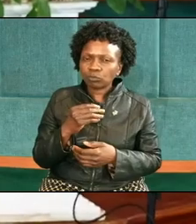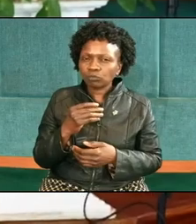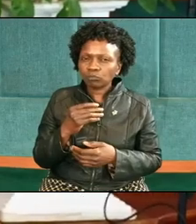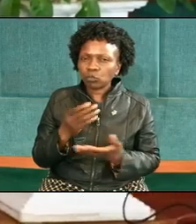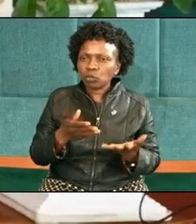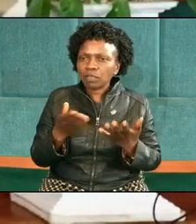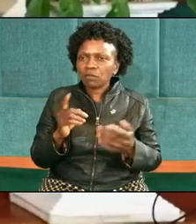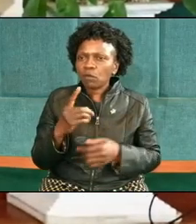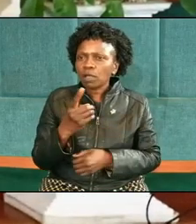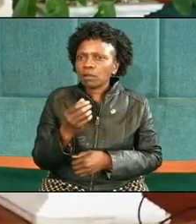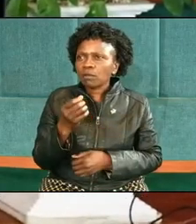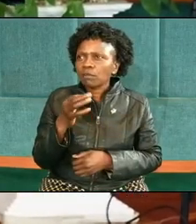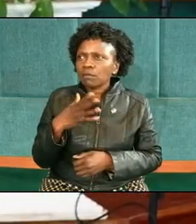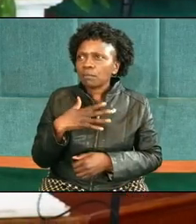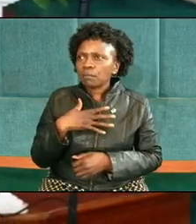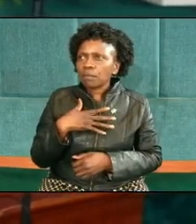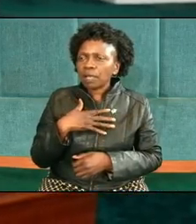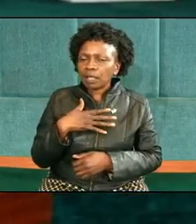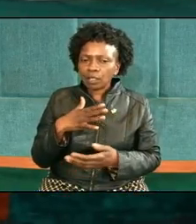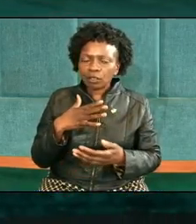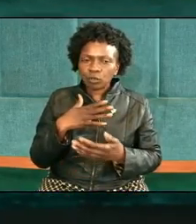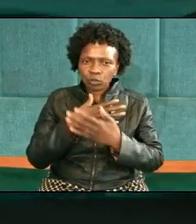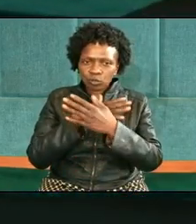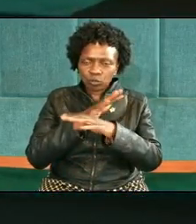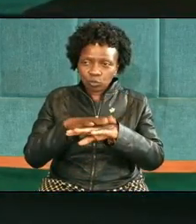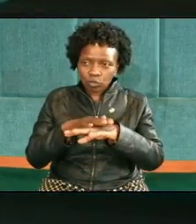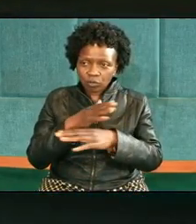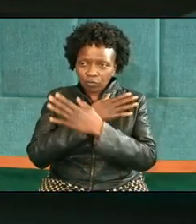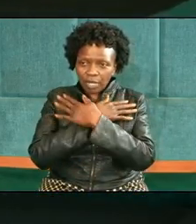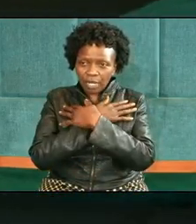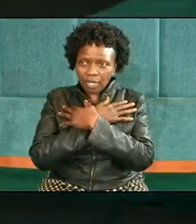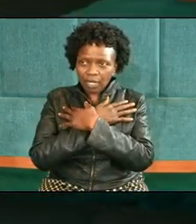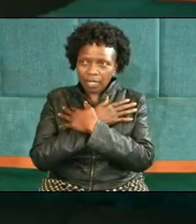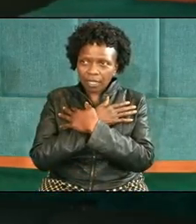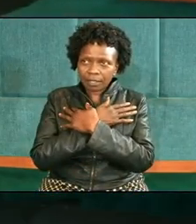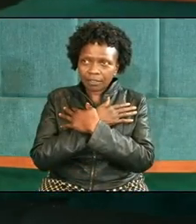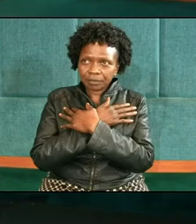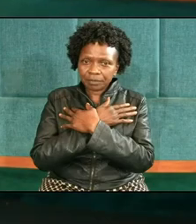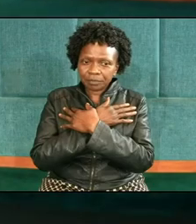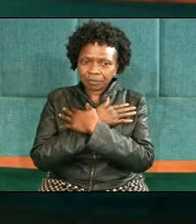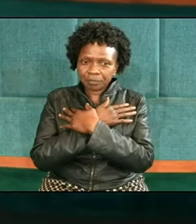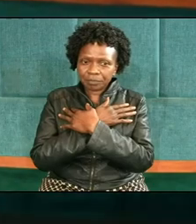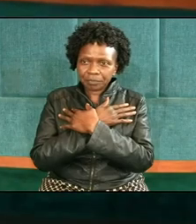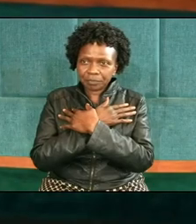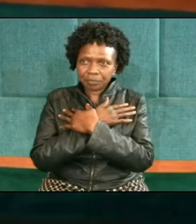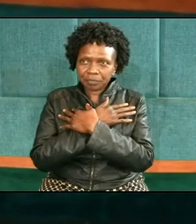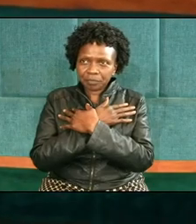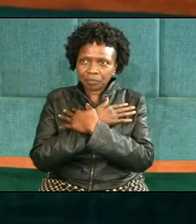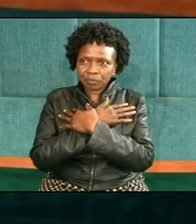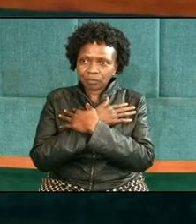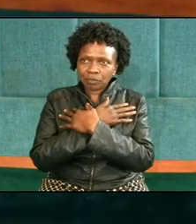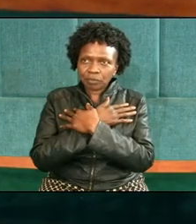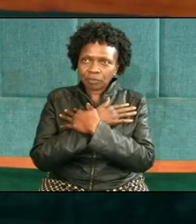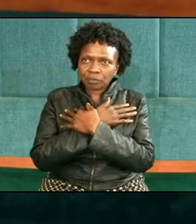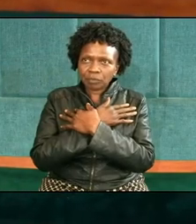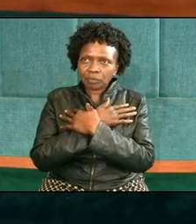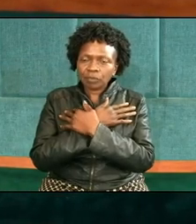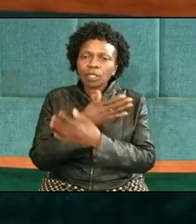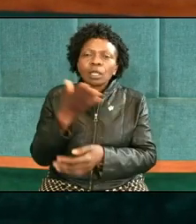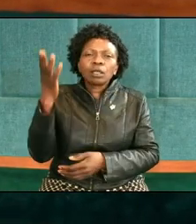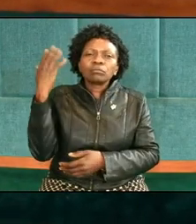of my good friends. And that sounds a little better. Thank you, guys. And my